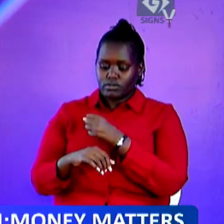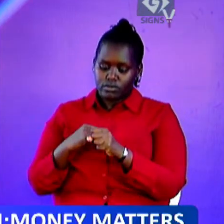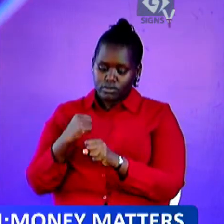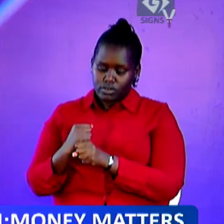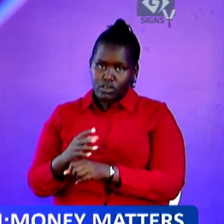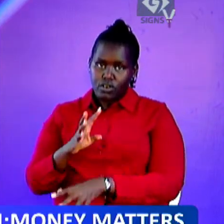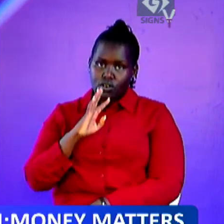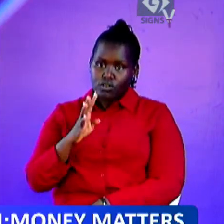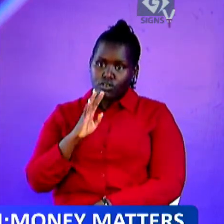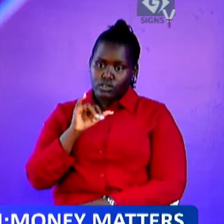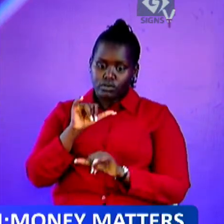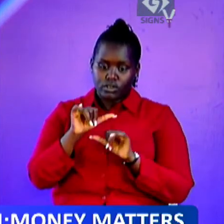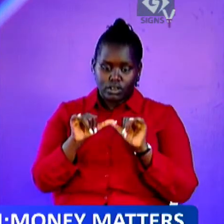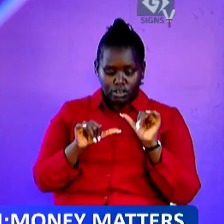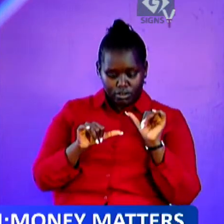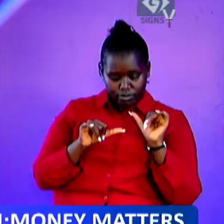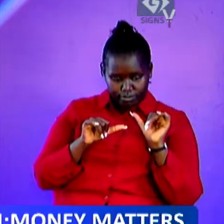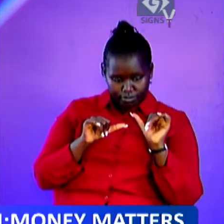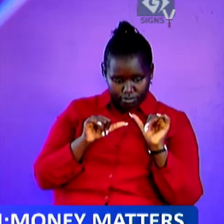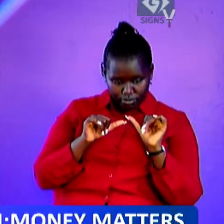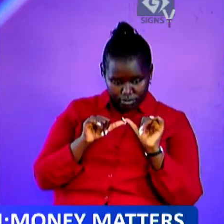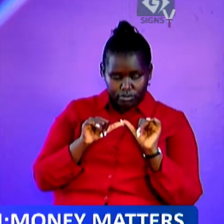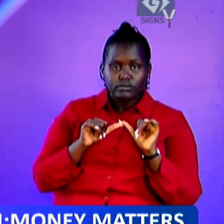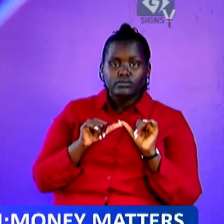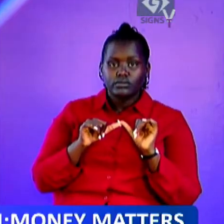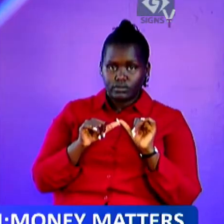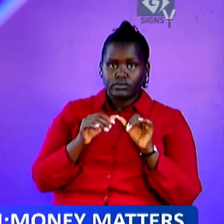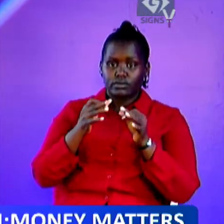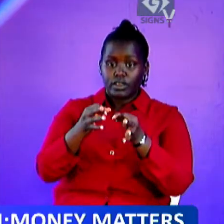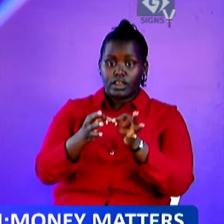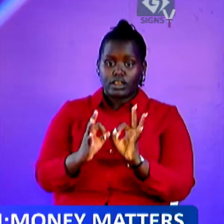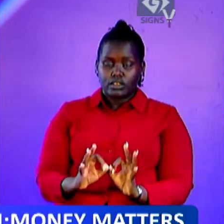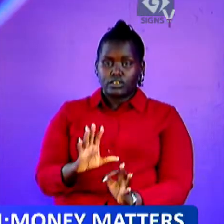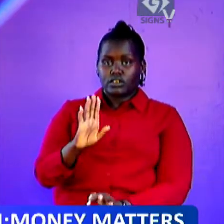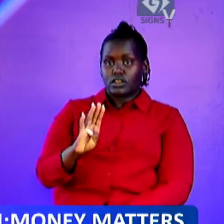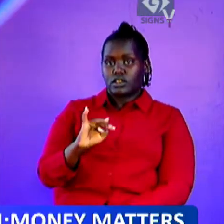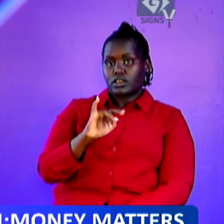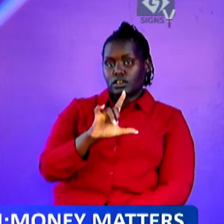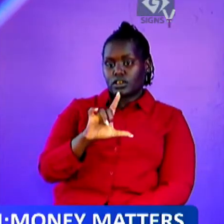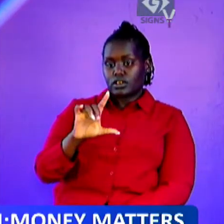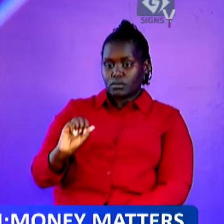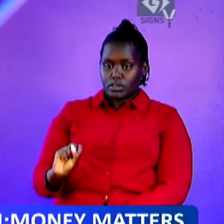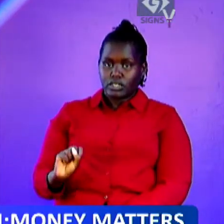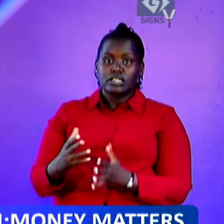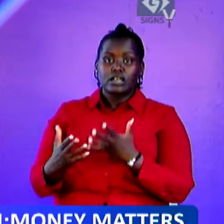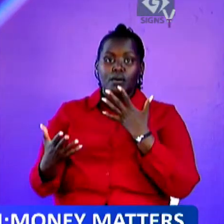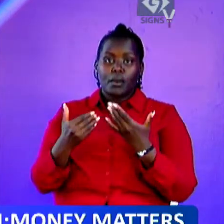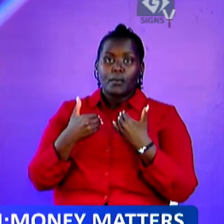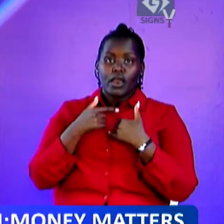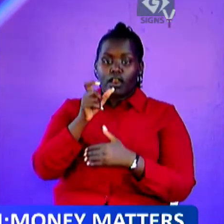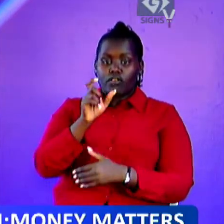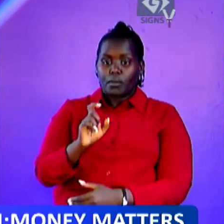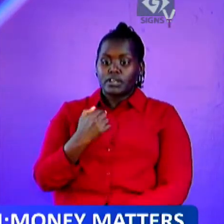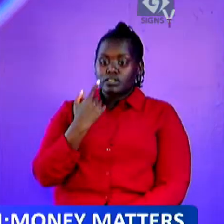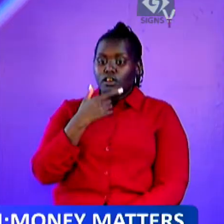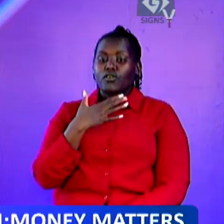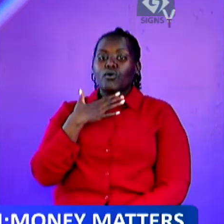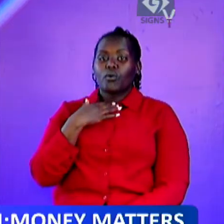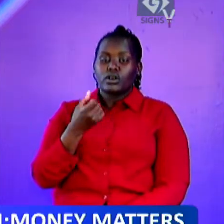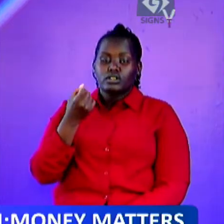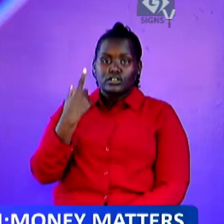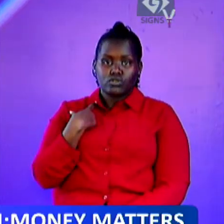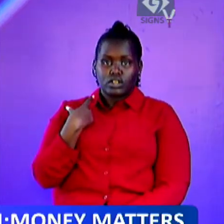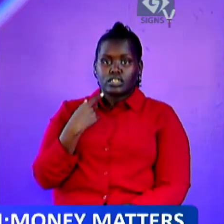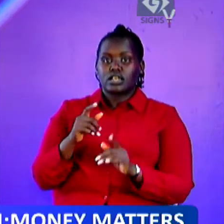We've spoken about, you've spoken extensively about treasury bills, and there might be somebody who really wants to understand